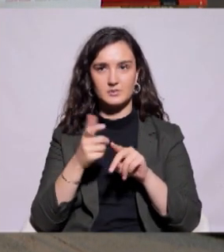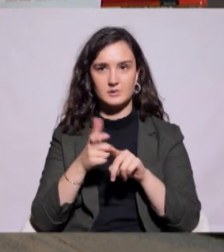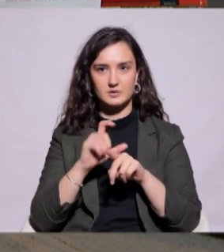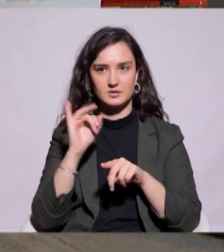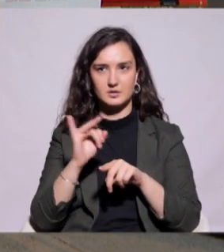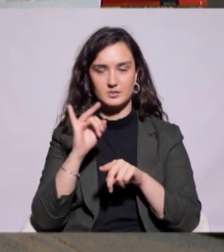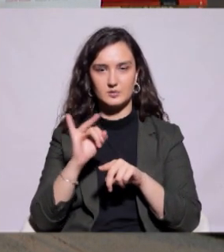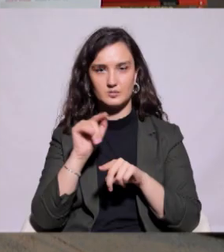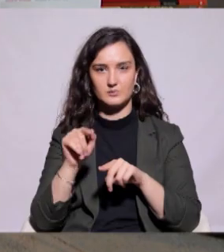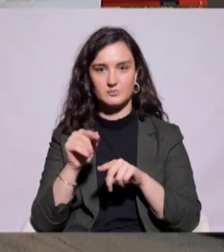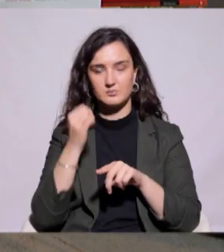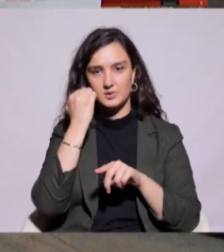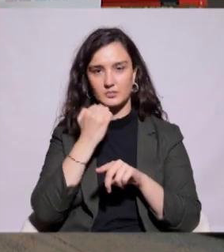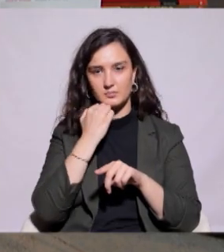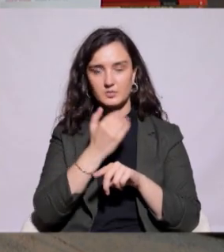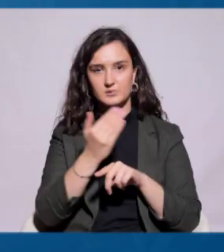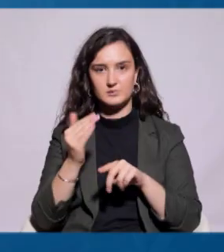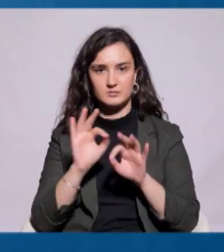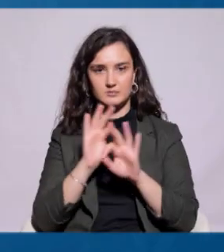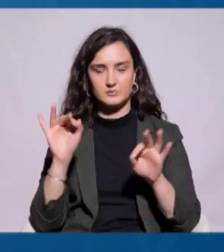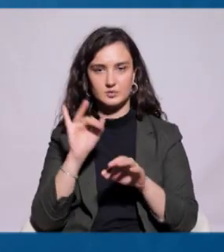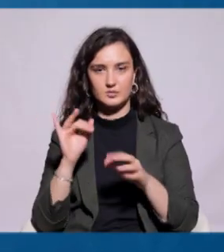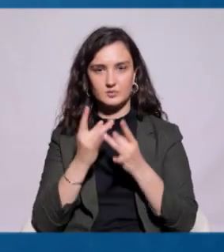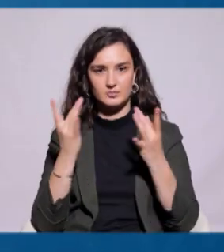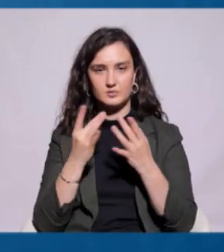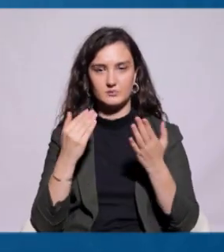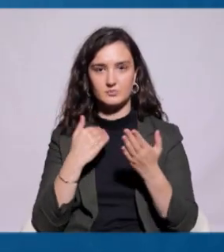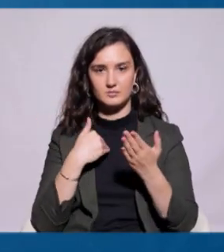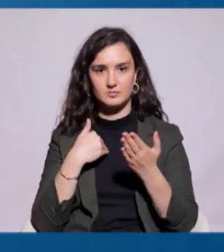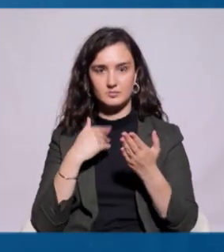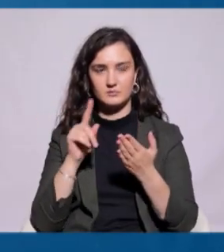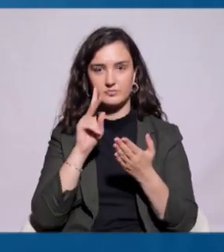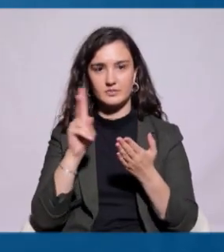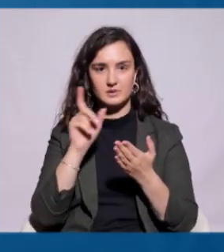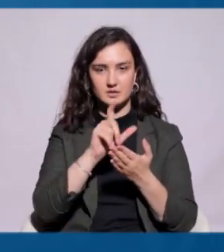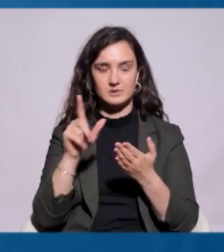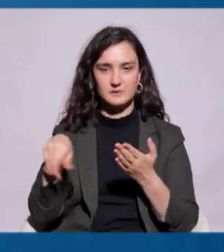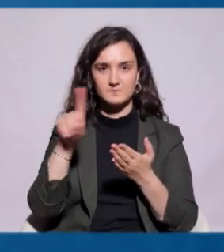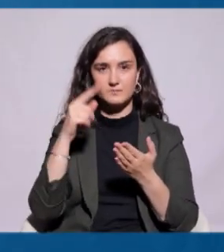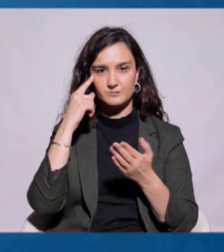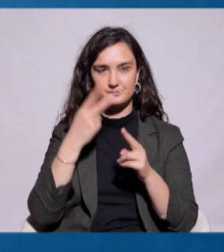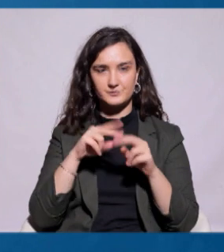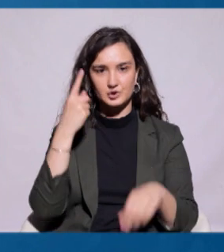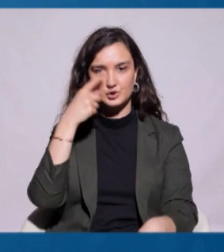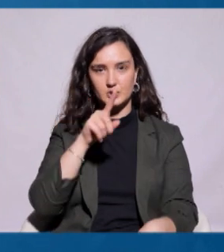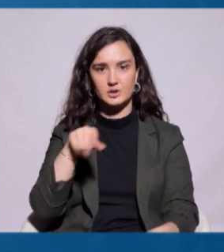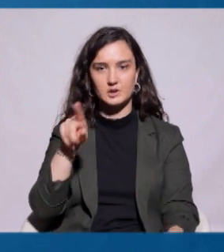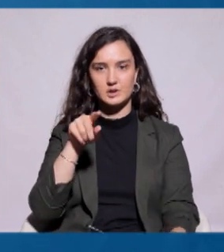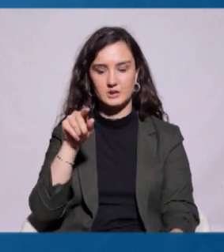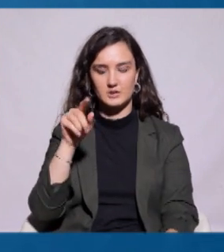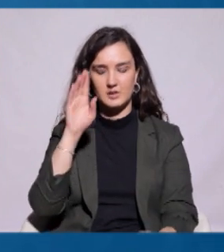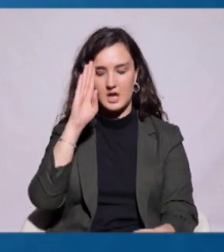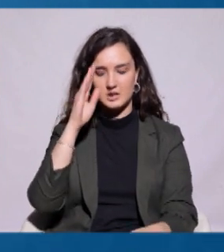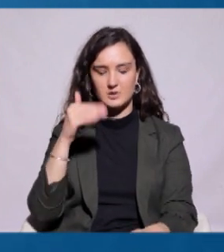very interesting. Thank you for this wonderful story, Mr. Carter. Actually, some people think that engineering is a